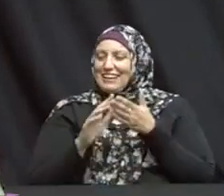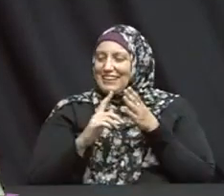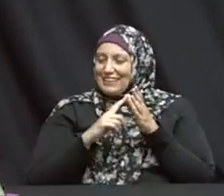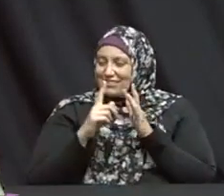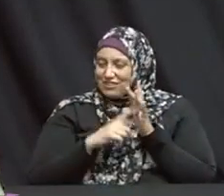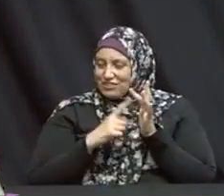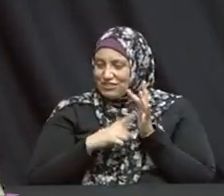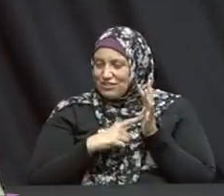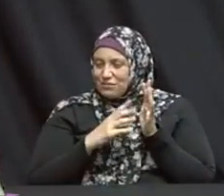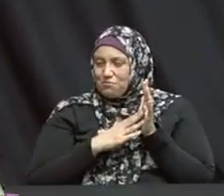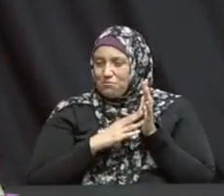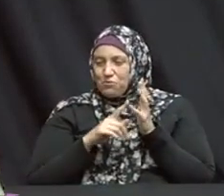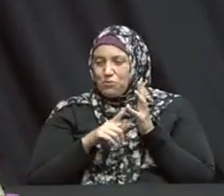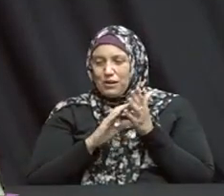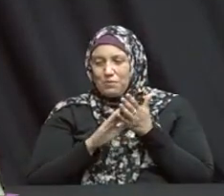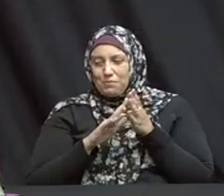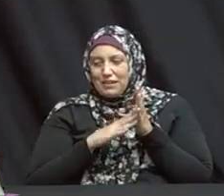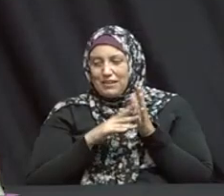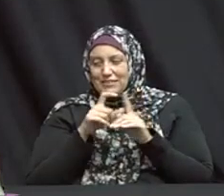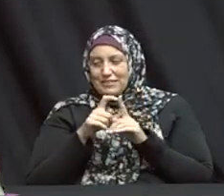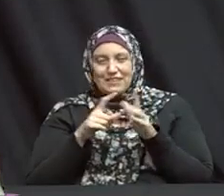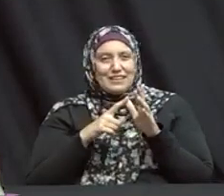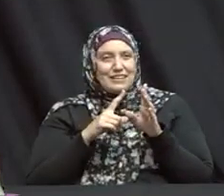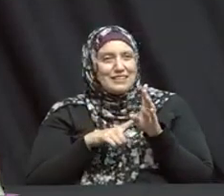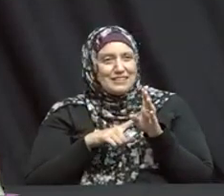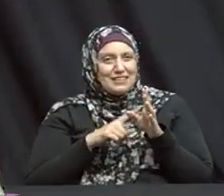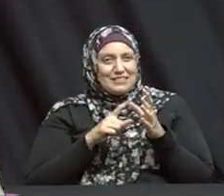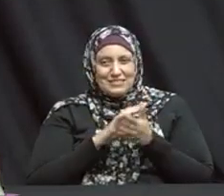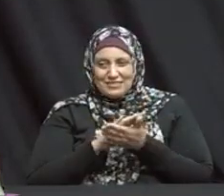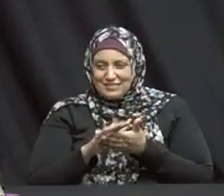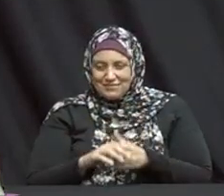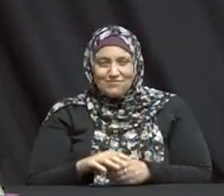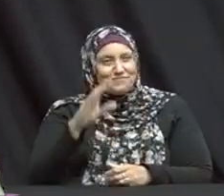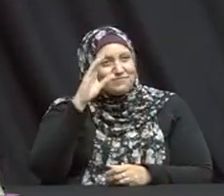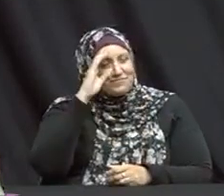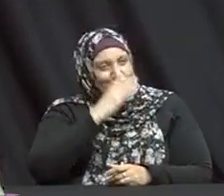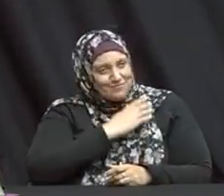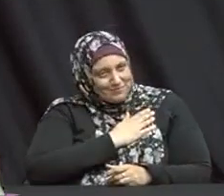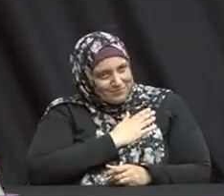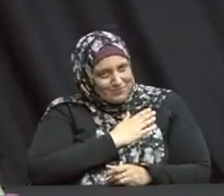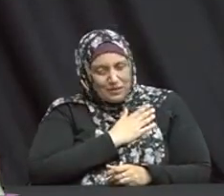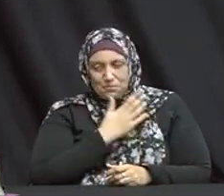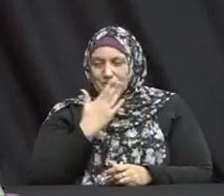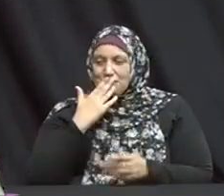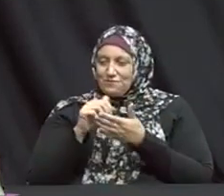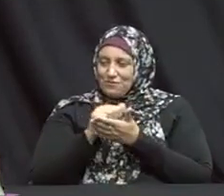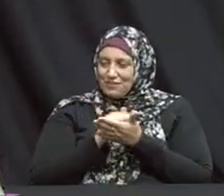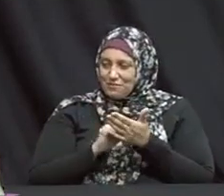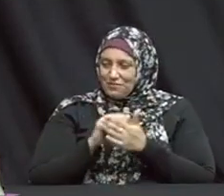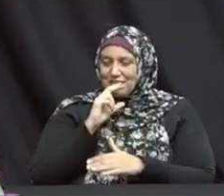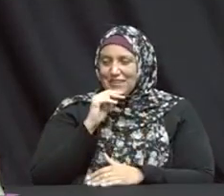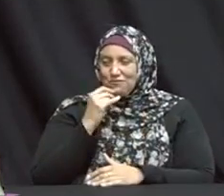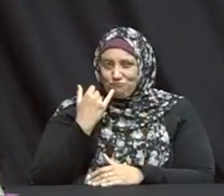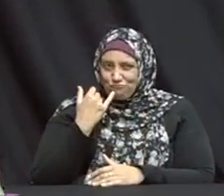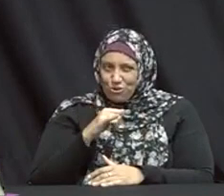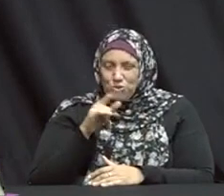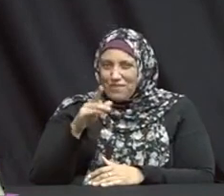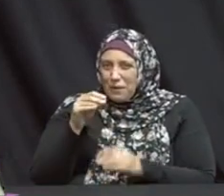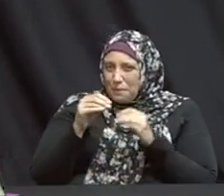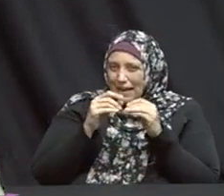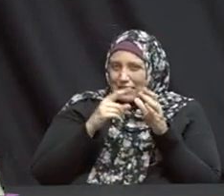Assalamu alaikum, Haj Muhammad. Alaikum assalam. Hajna, please forgive me if I get this wrong, but you have a Bachelor of Laws